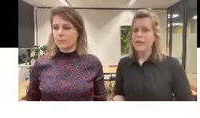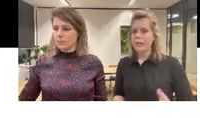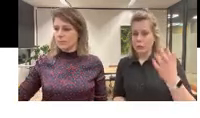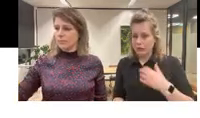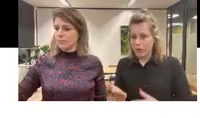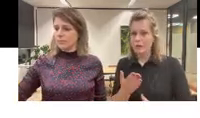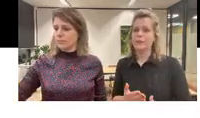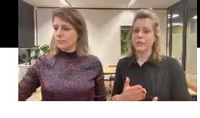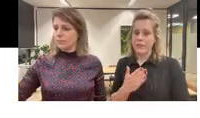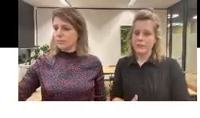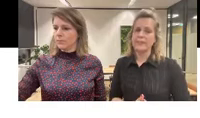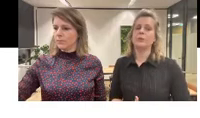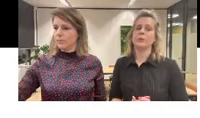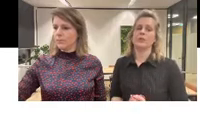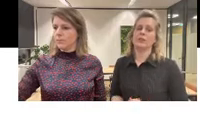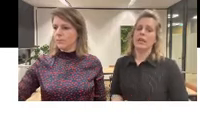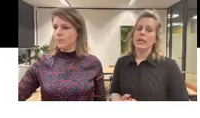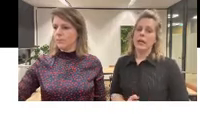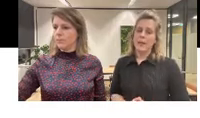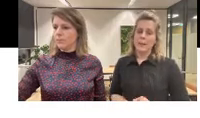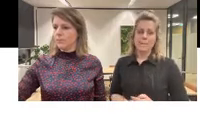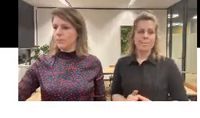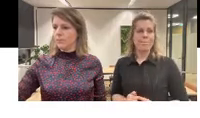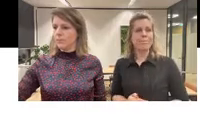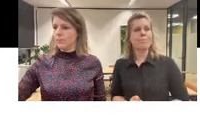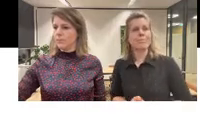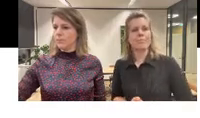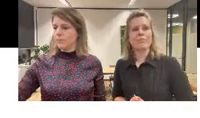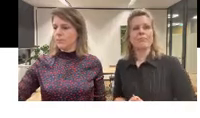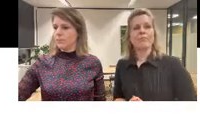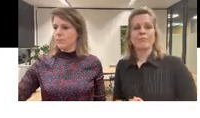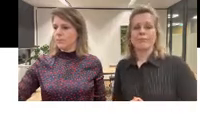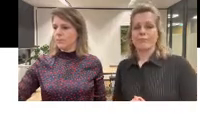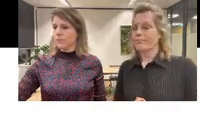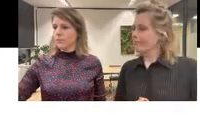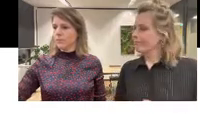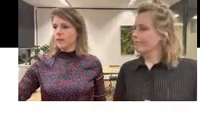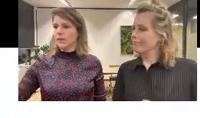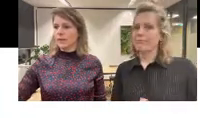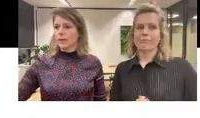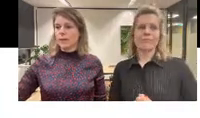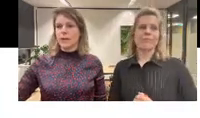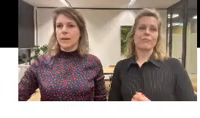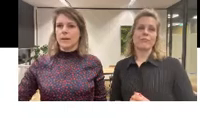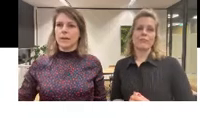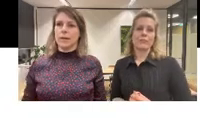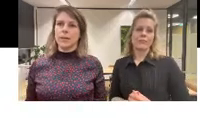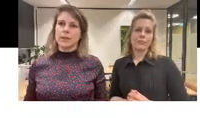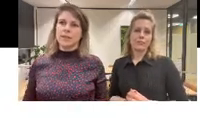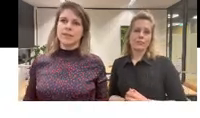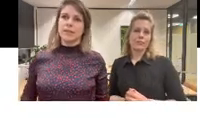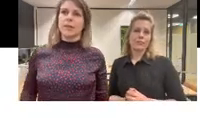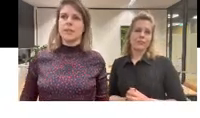if it was offered in that sequence. Yes. And